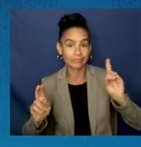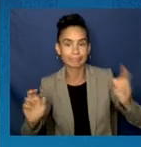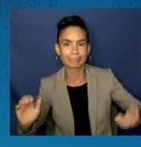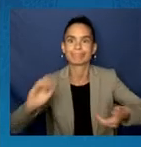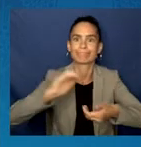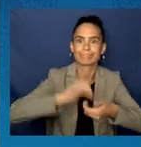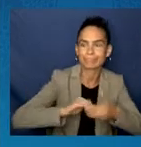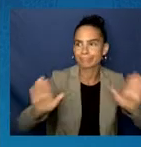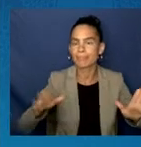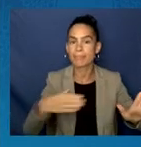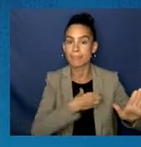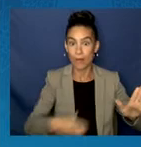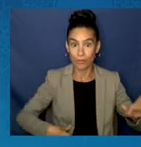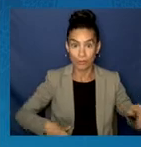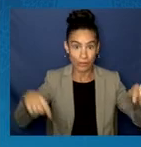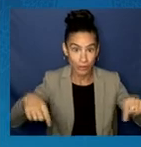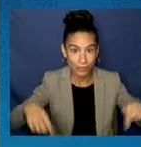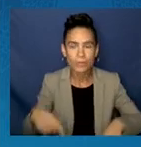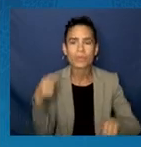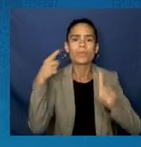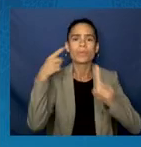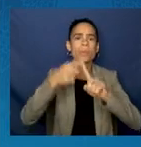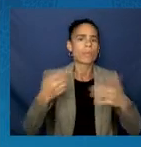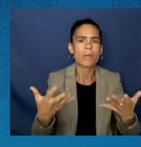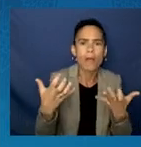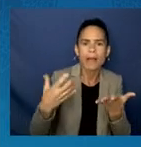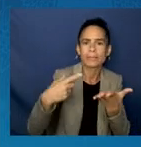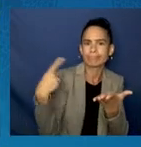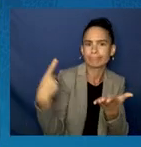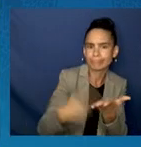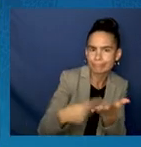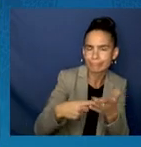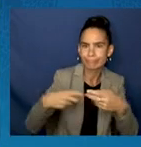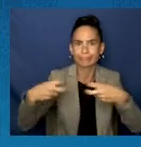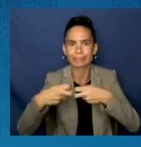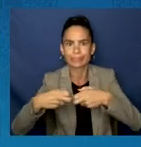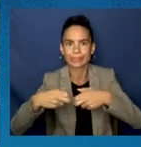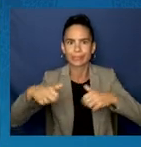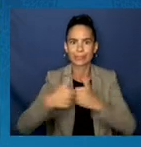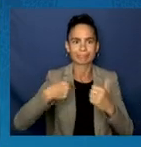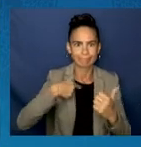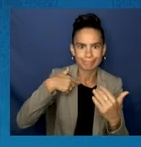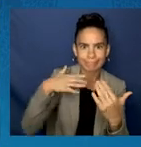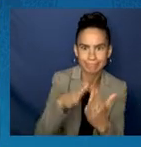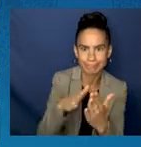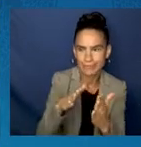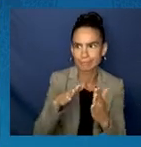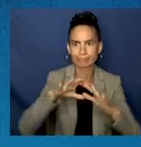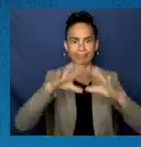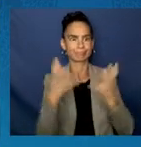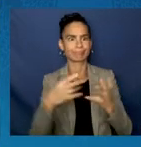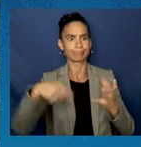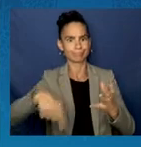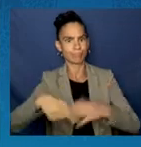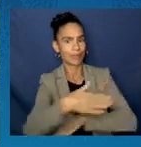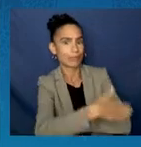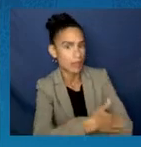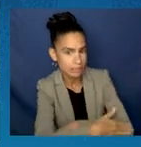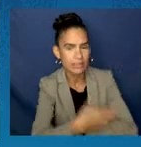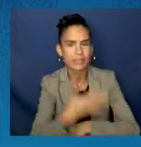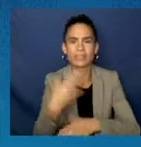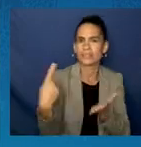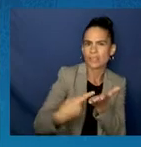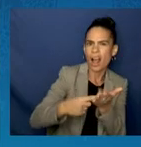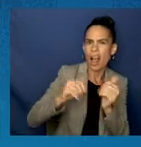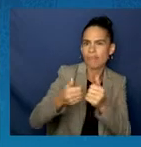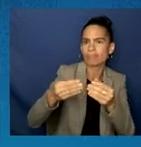challenges that we face as a country, but also the solutions that are at hand. And I want to particularly thank the mayors of